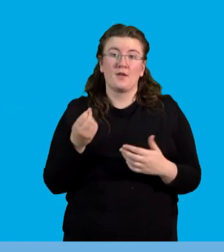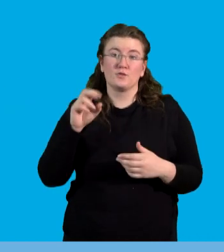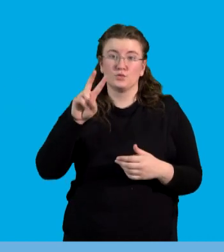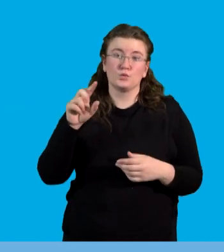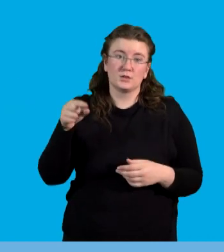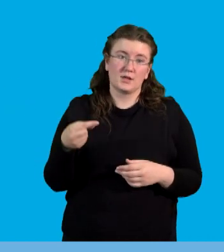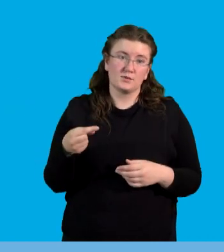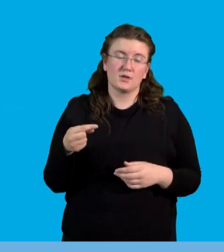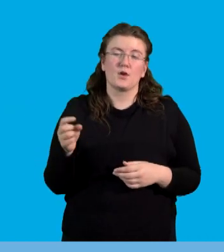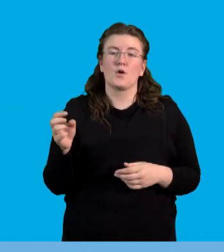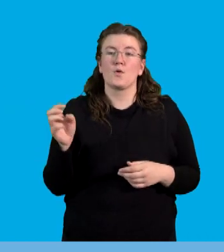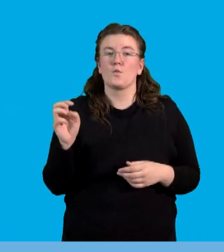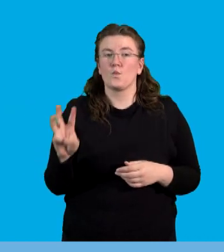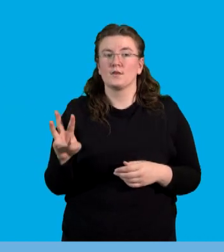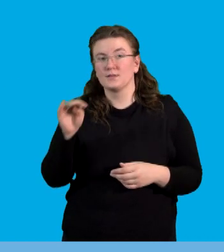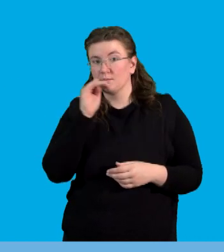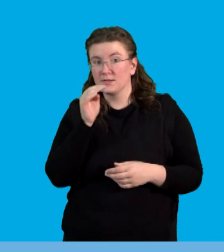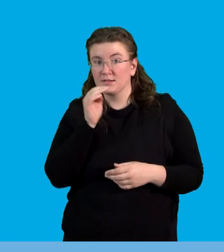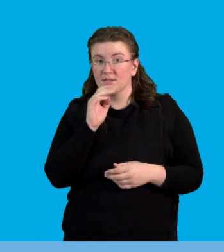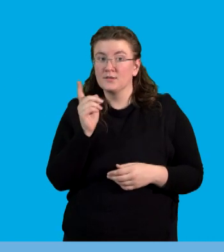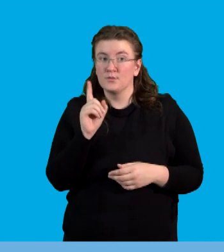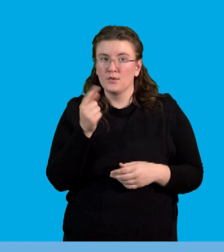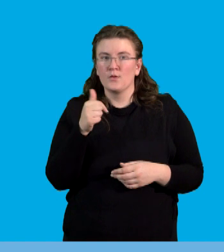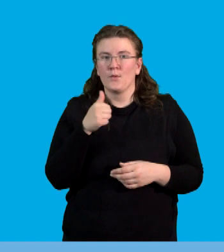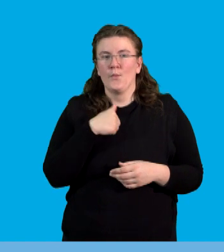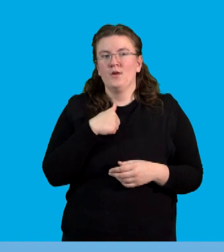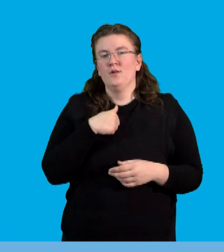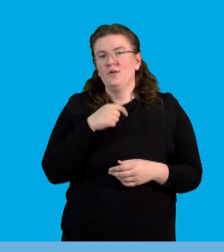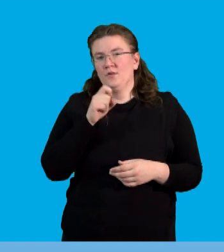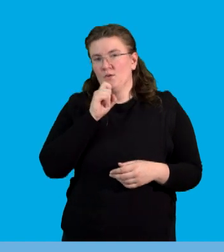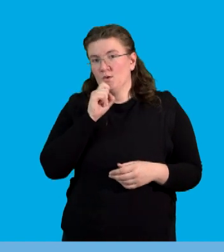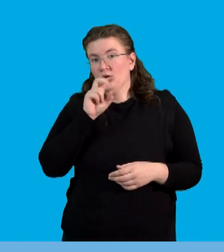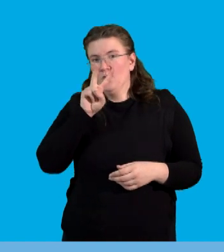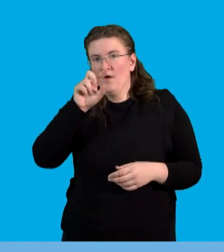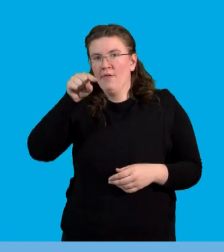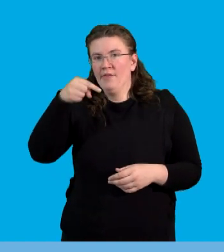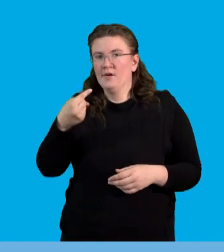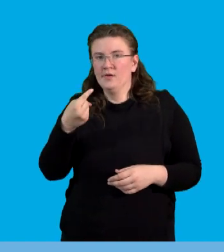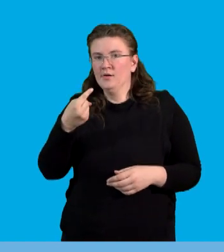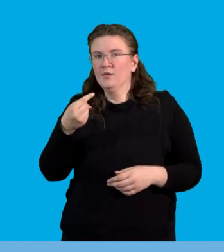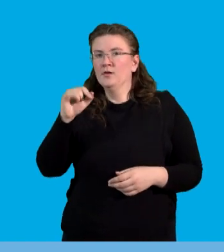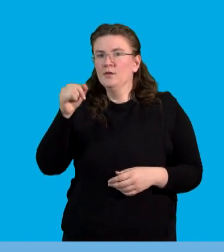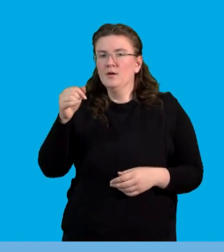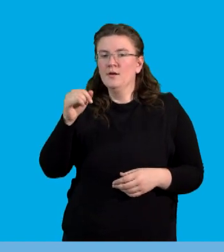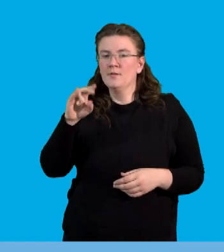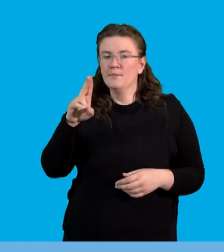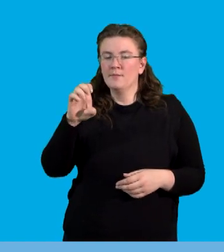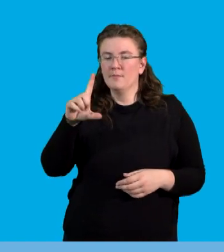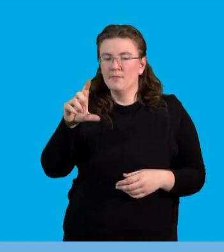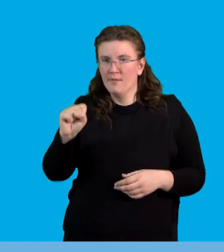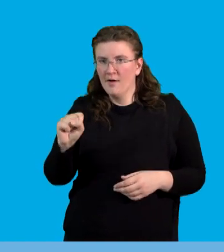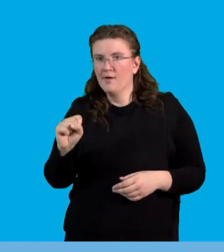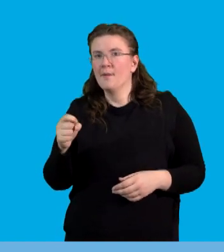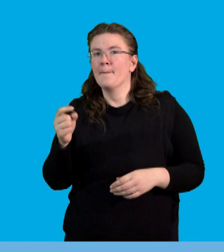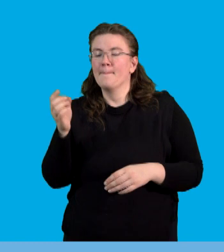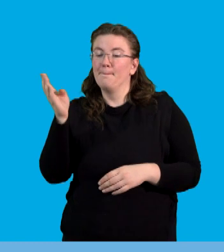watts. That simply means we are using 2000 joules of energy per second. So